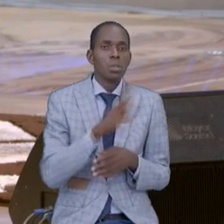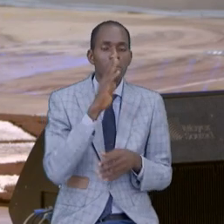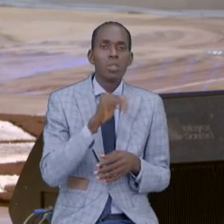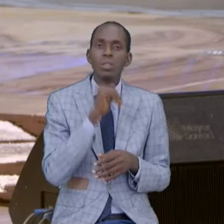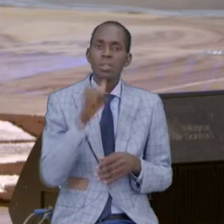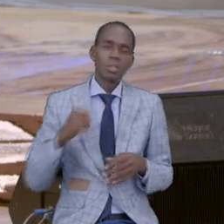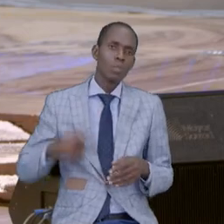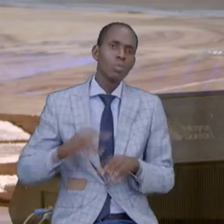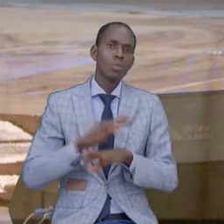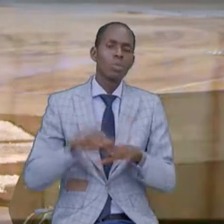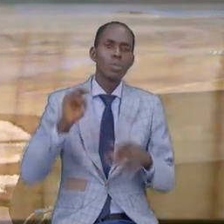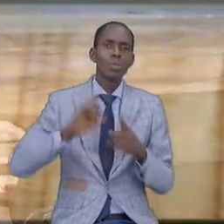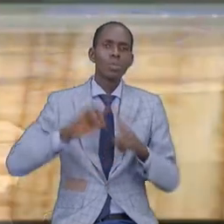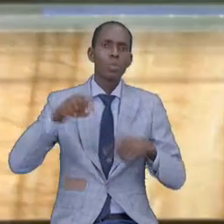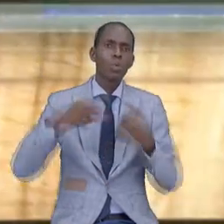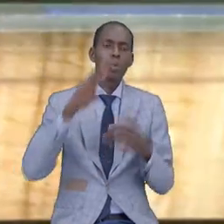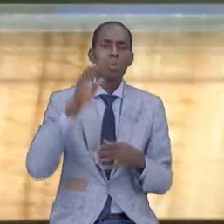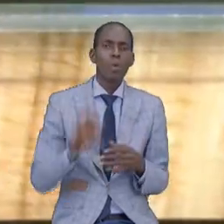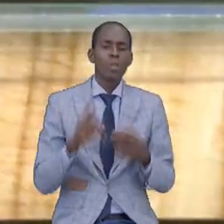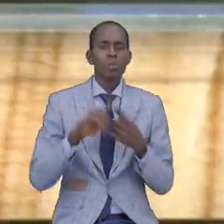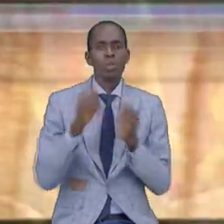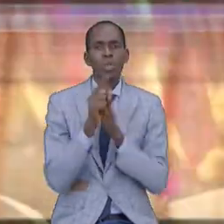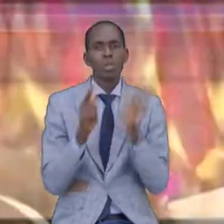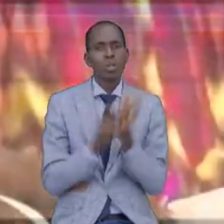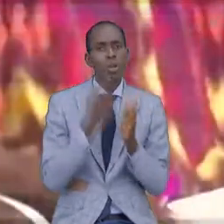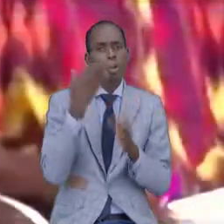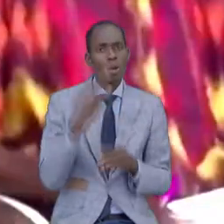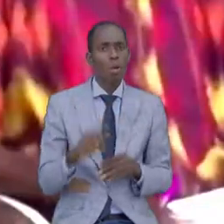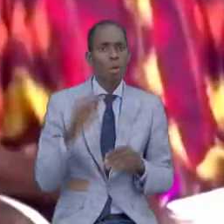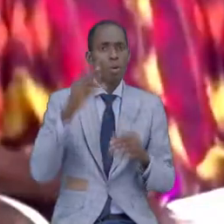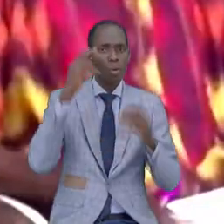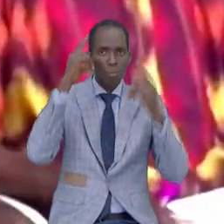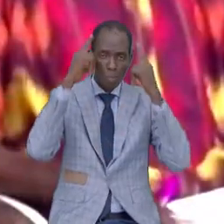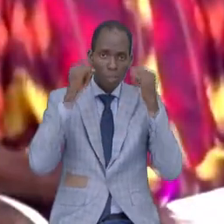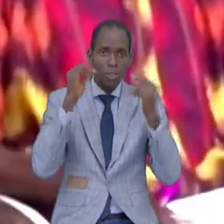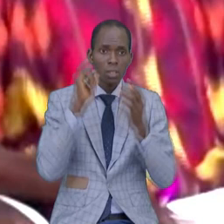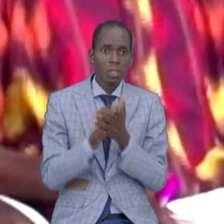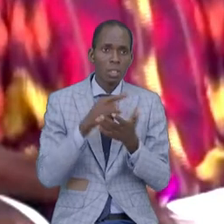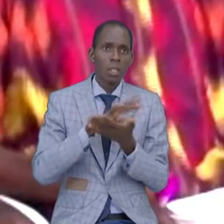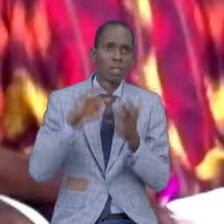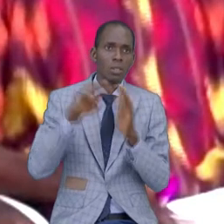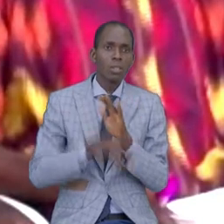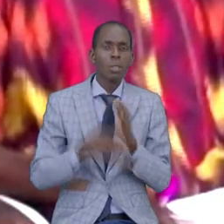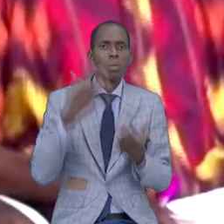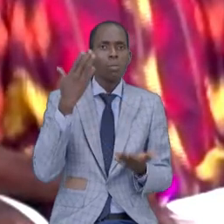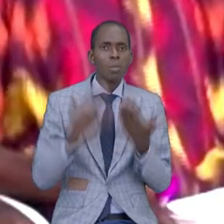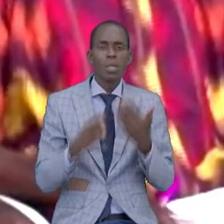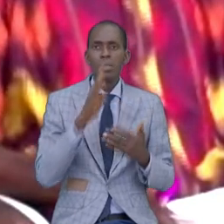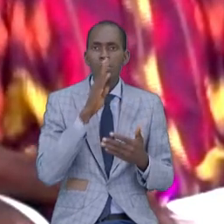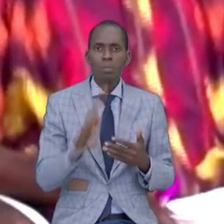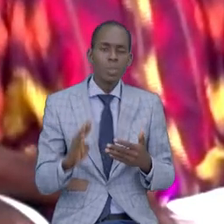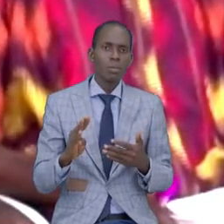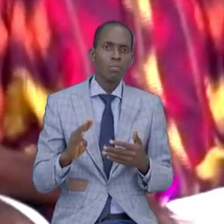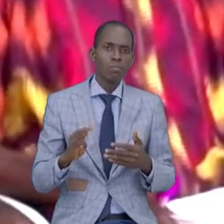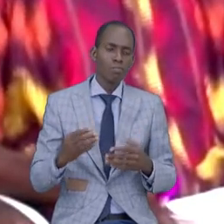We don't have to go back to the law of Moses, that righteousness might be imputed